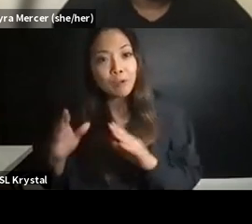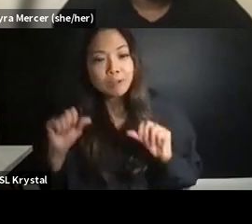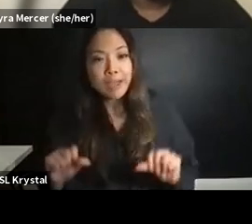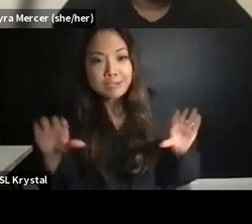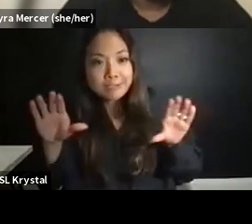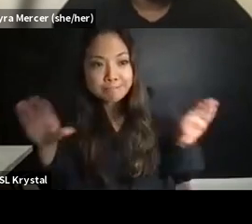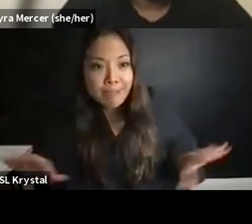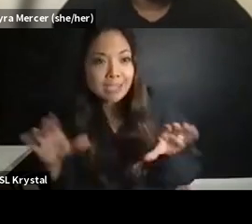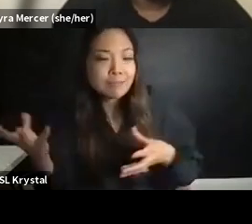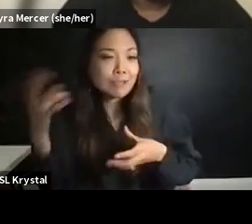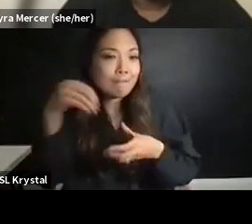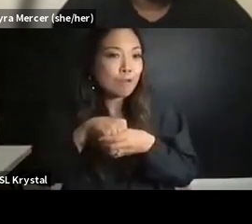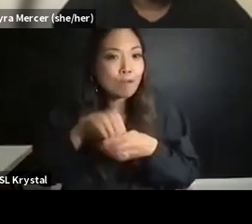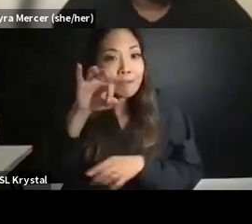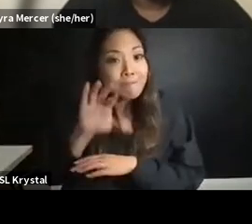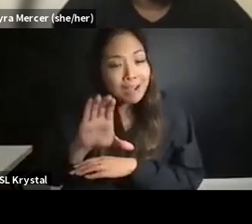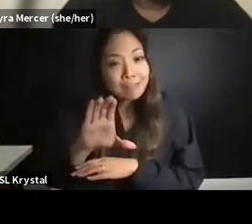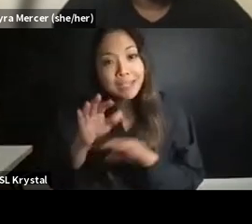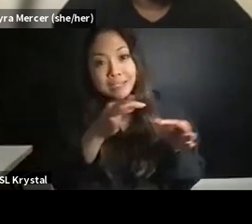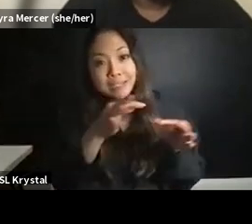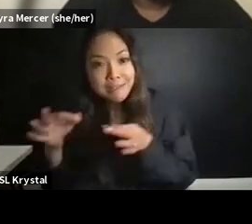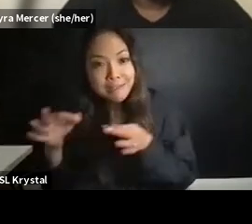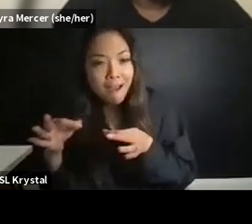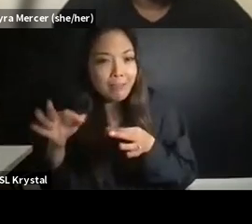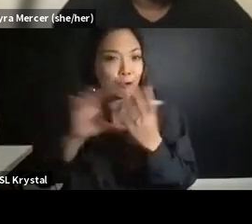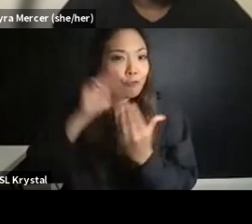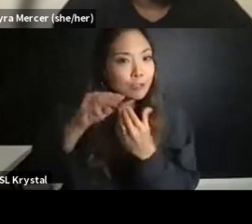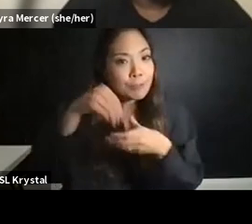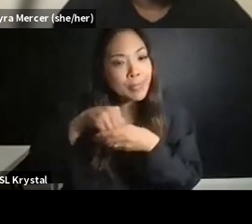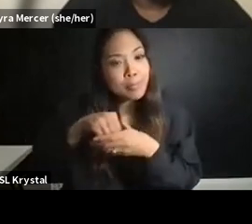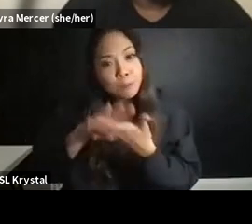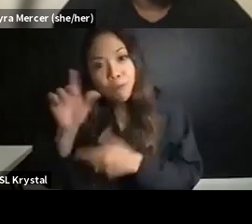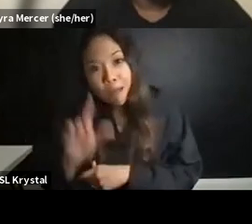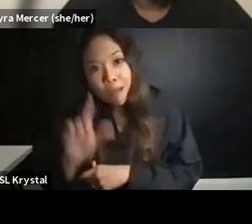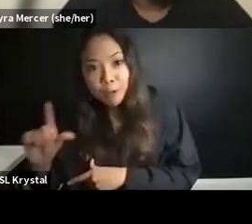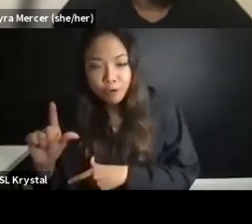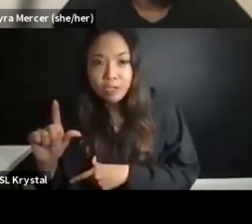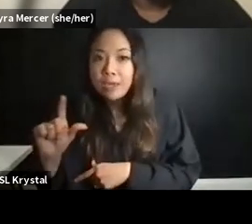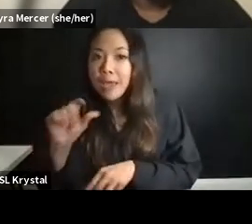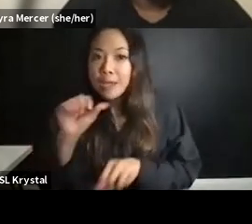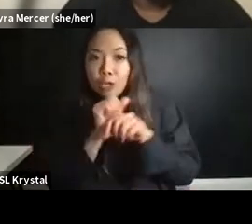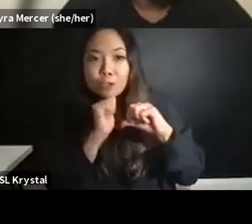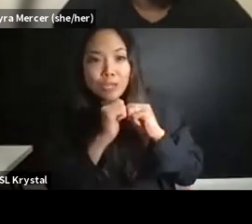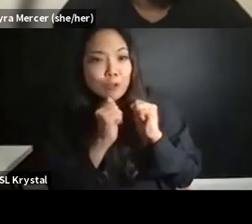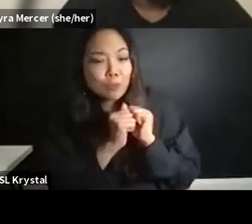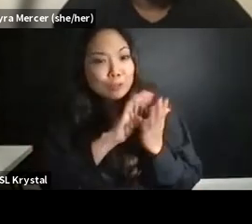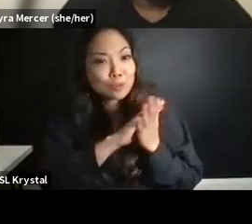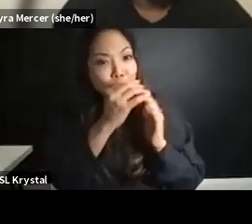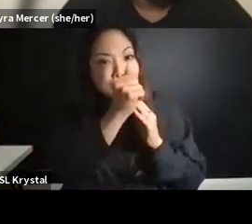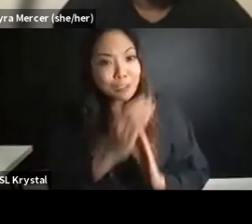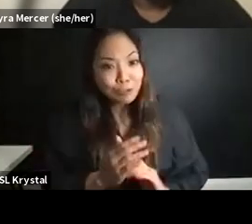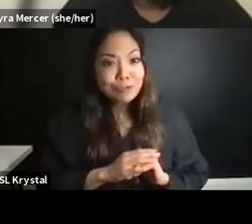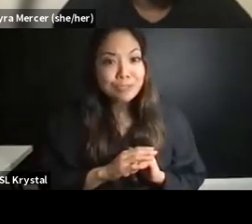faculty and decision making about the curriculum within a school as well as working with the school leaders so that the the